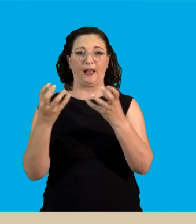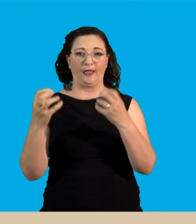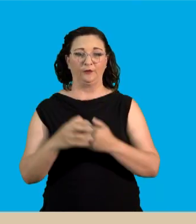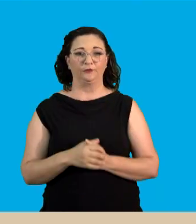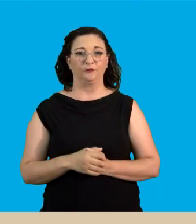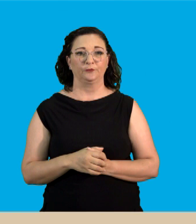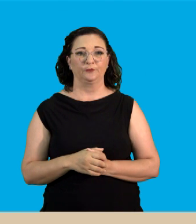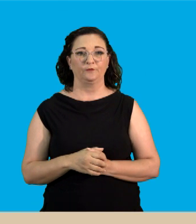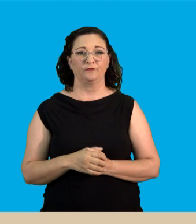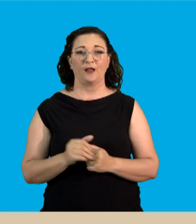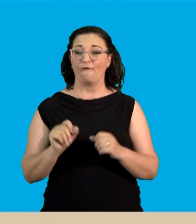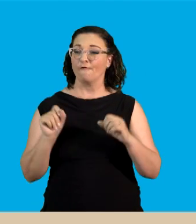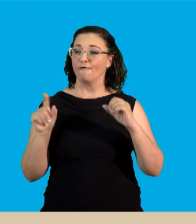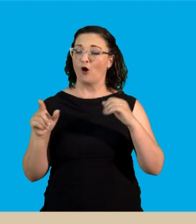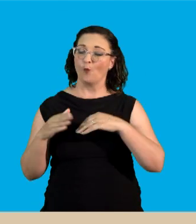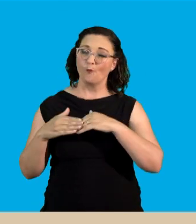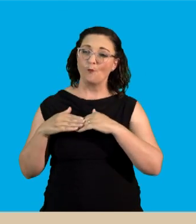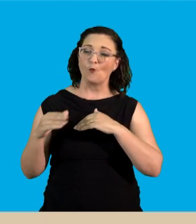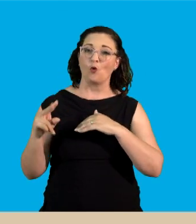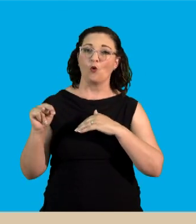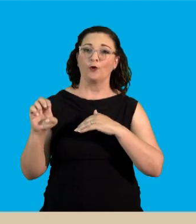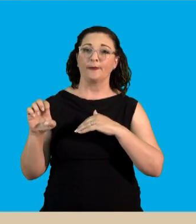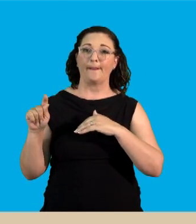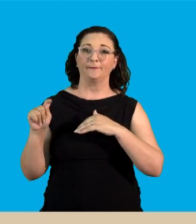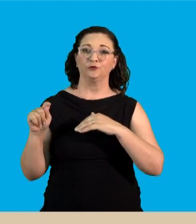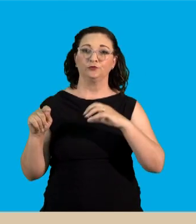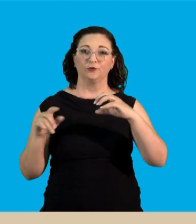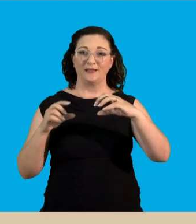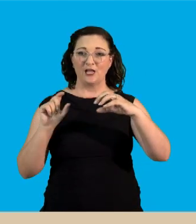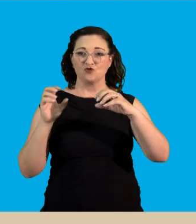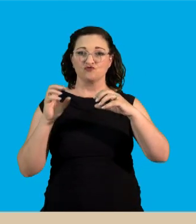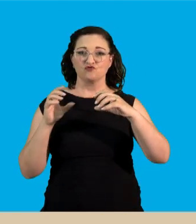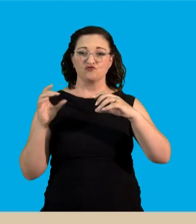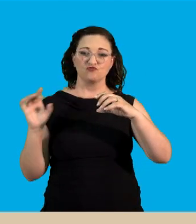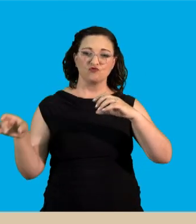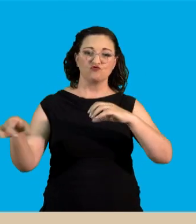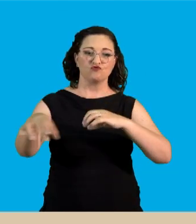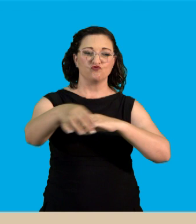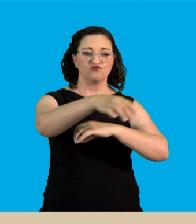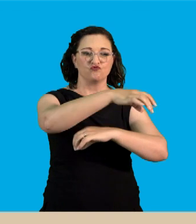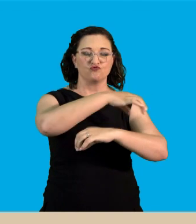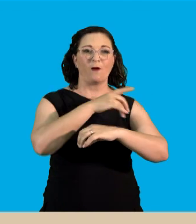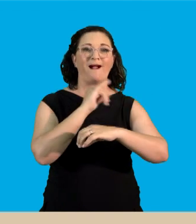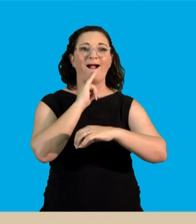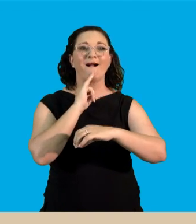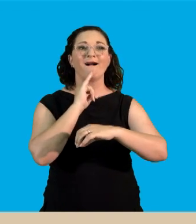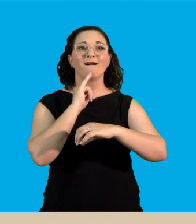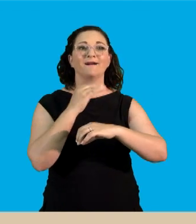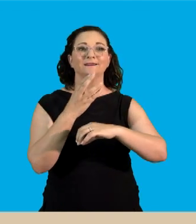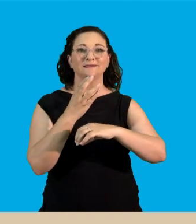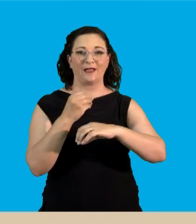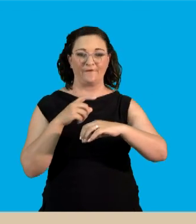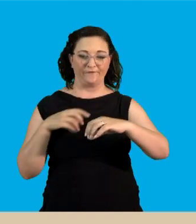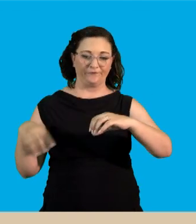solar system, beyond Neptune, it is a ring of ice with rocky objects known